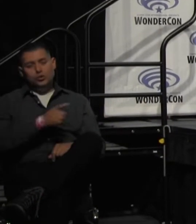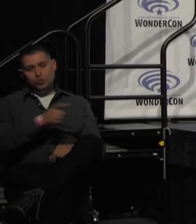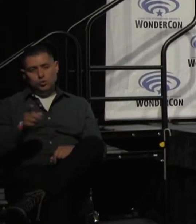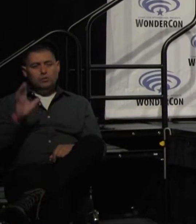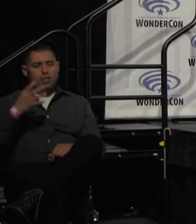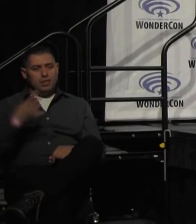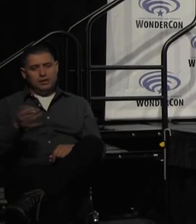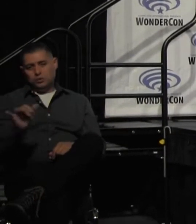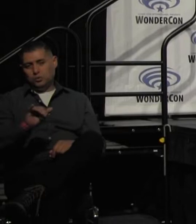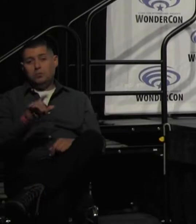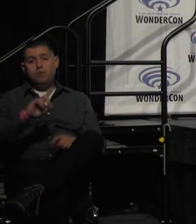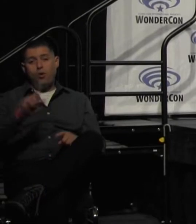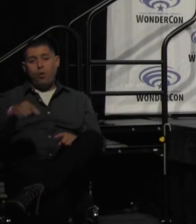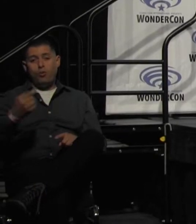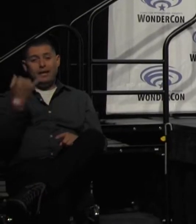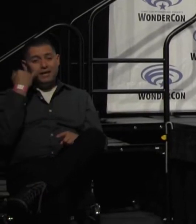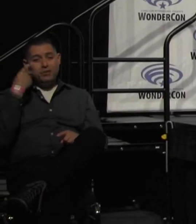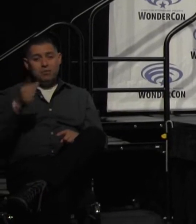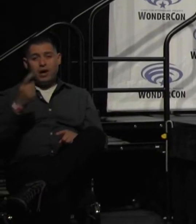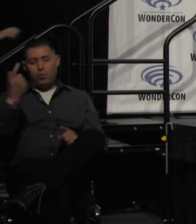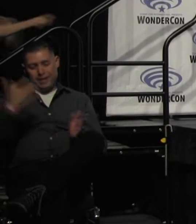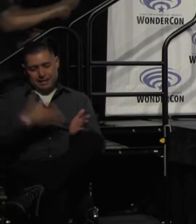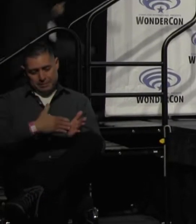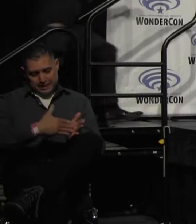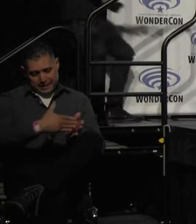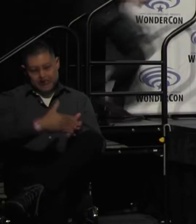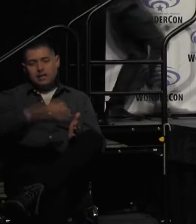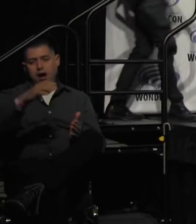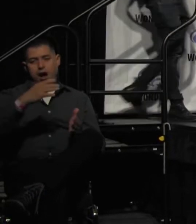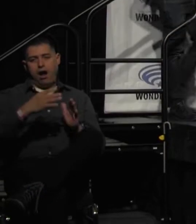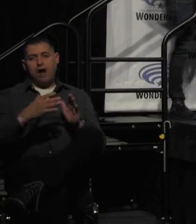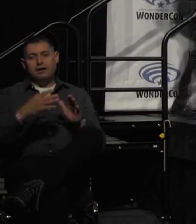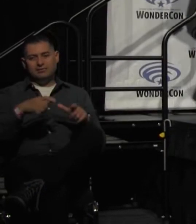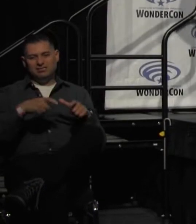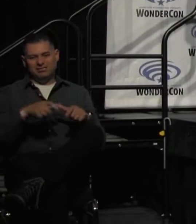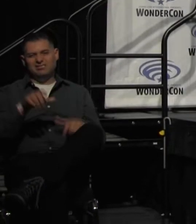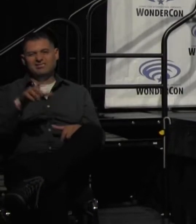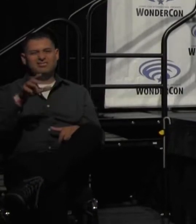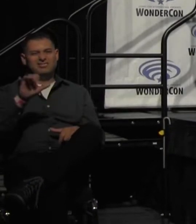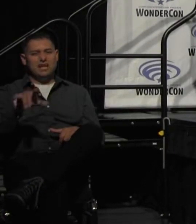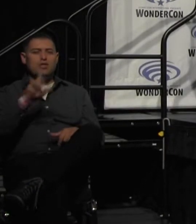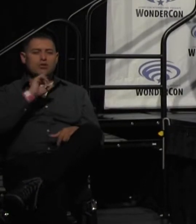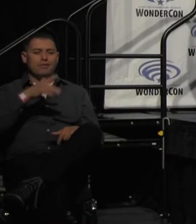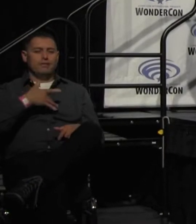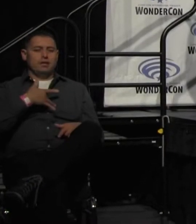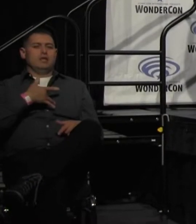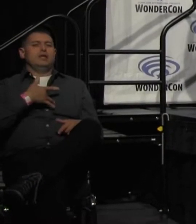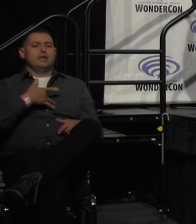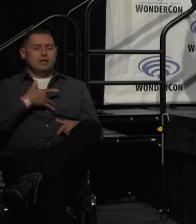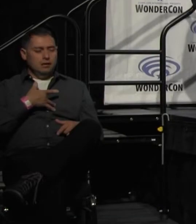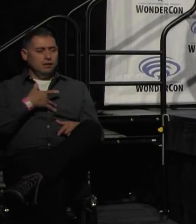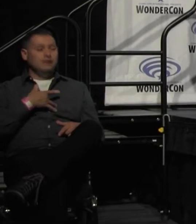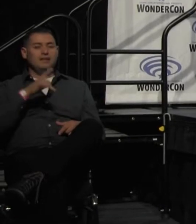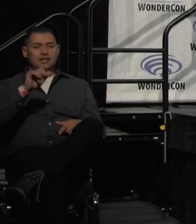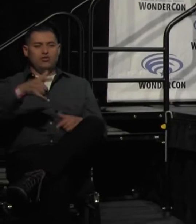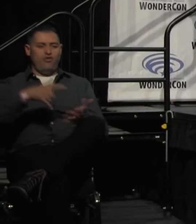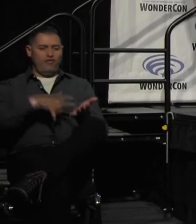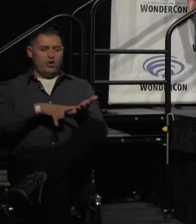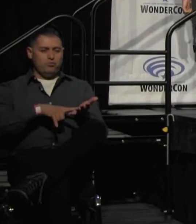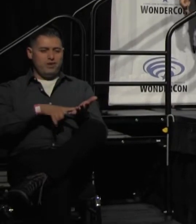too. But only if you buy 1 million copies. That's when the real essence of it comes out. I need your fingerprint. There it